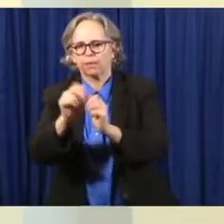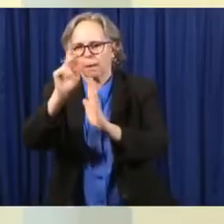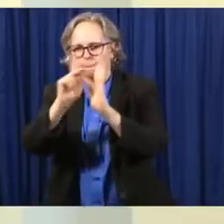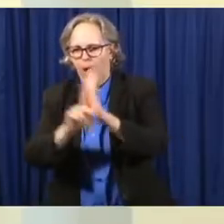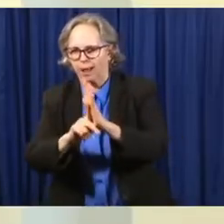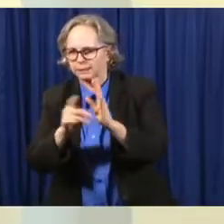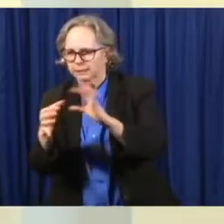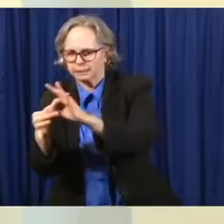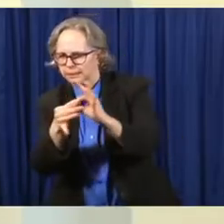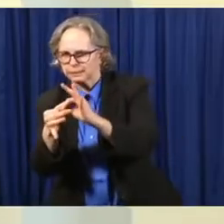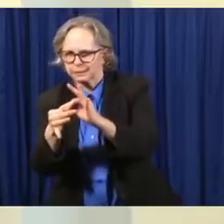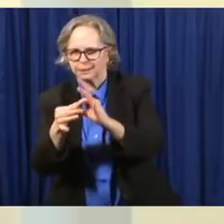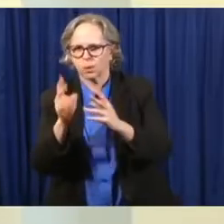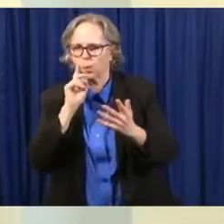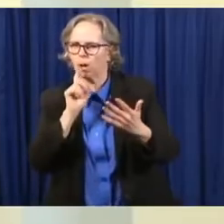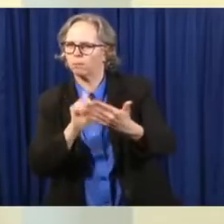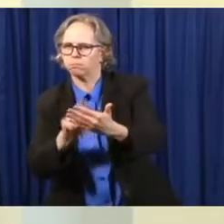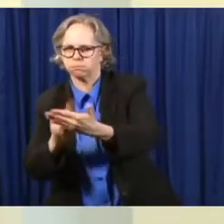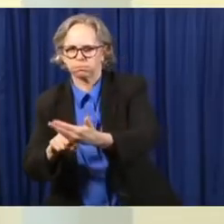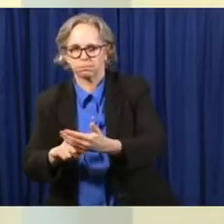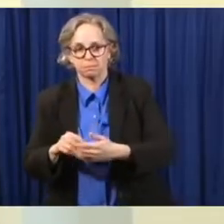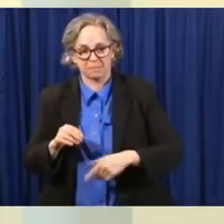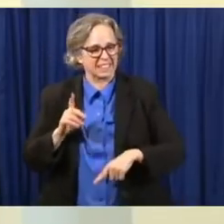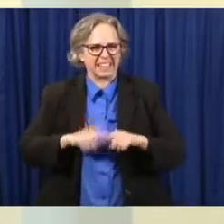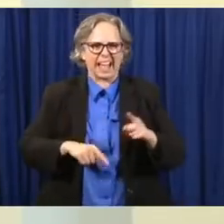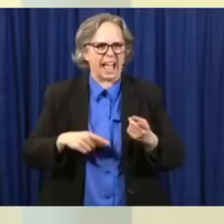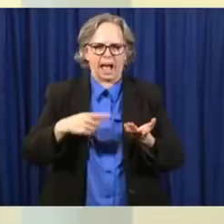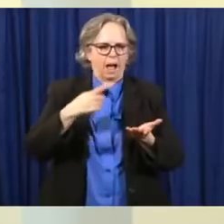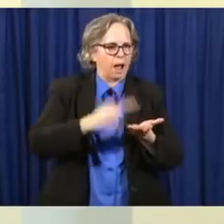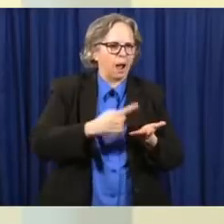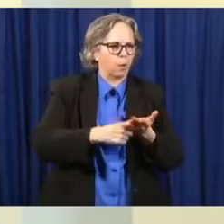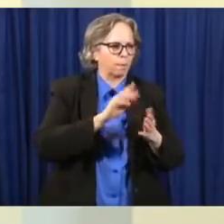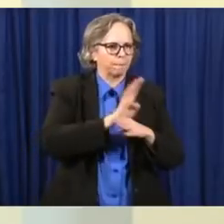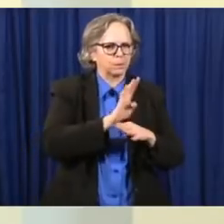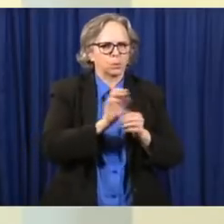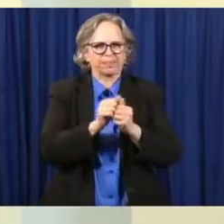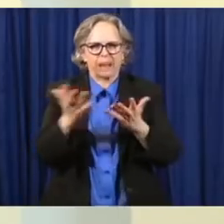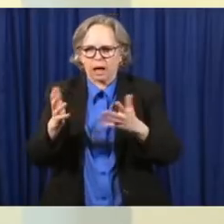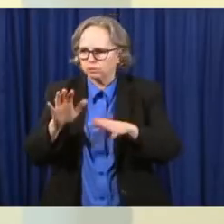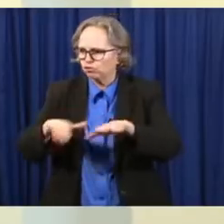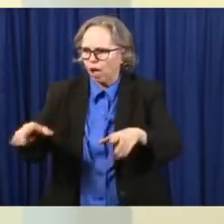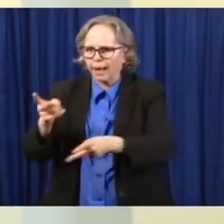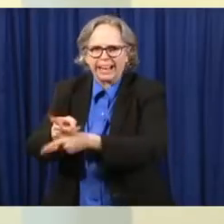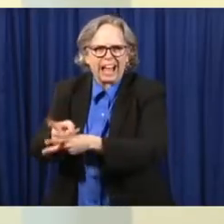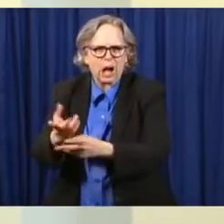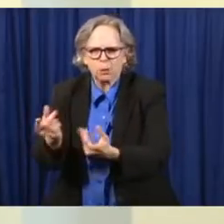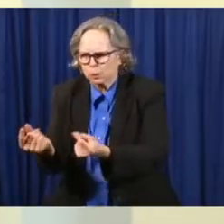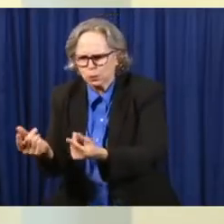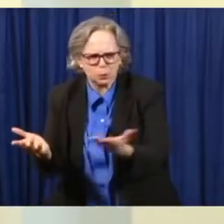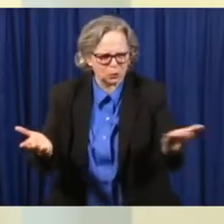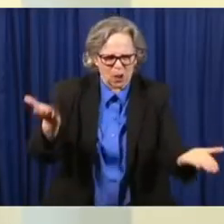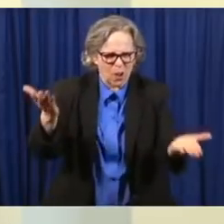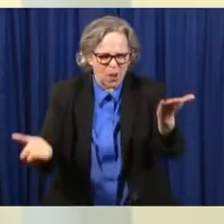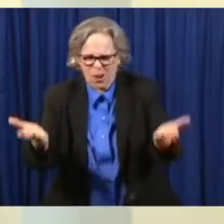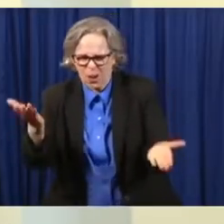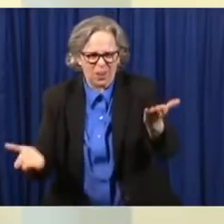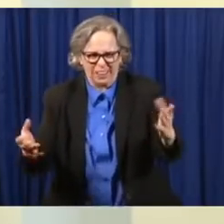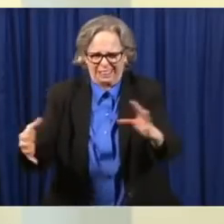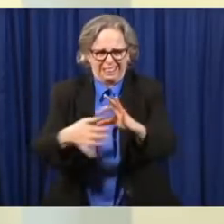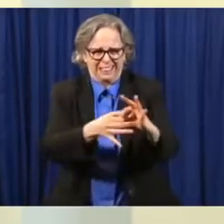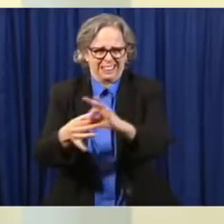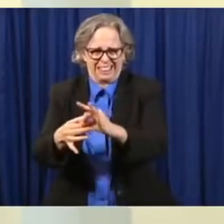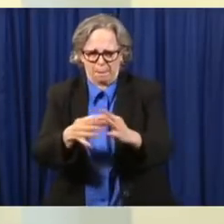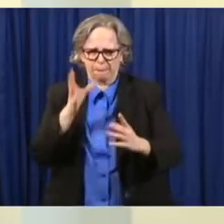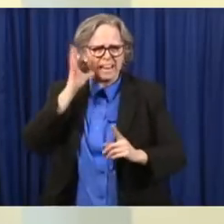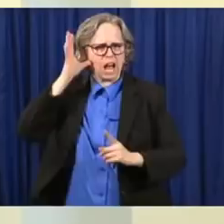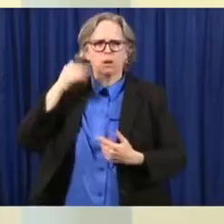about business without childcare, someone mentioned yesterday, or as a parent, what are you going to do with your kids? That